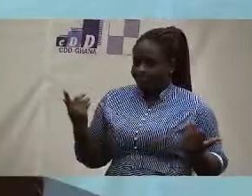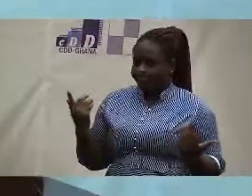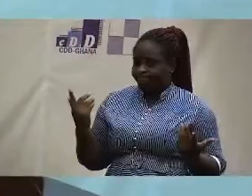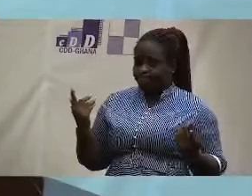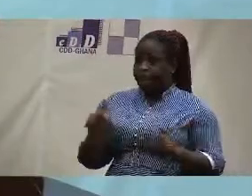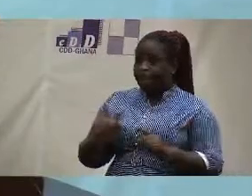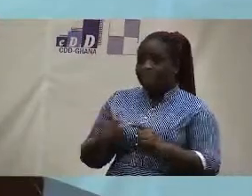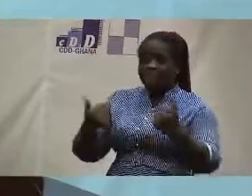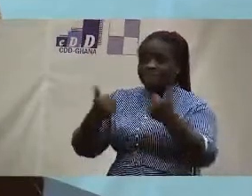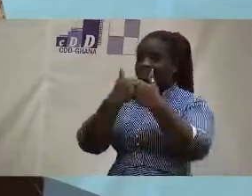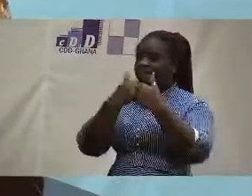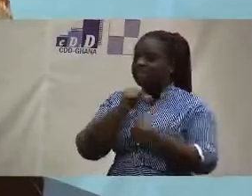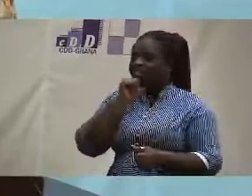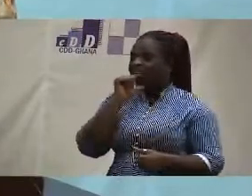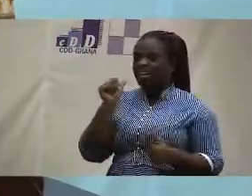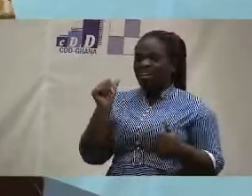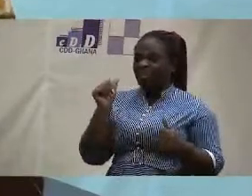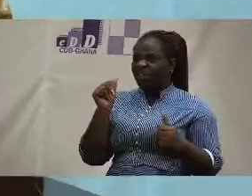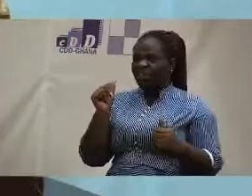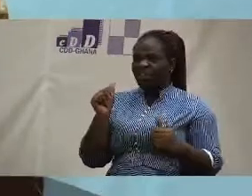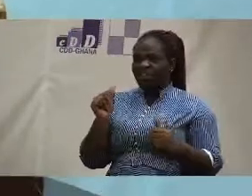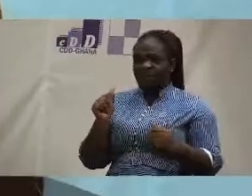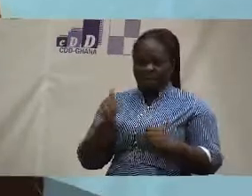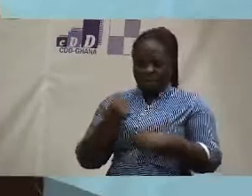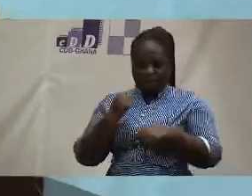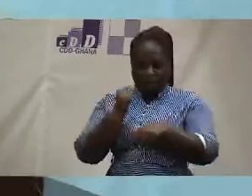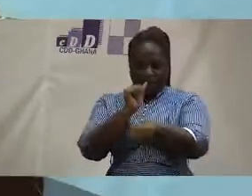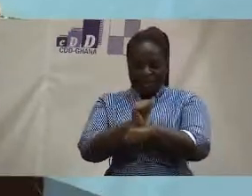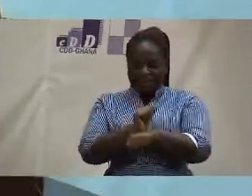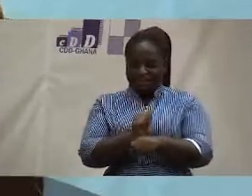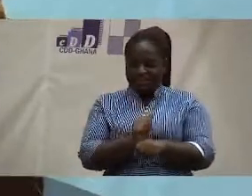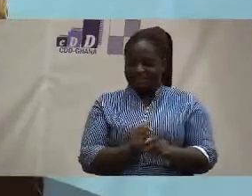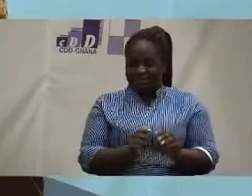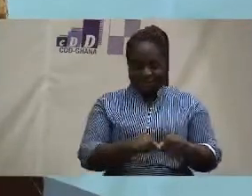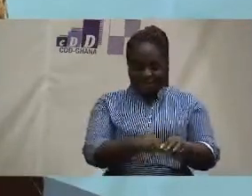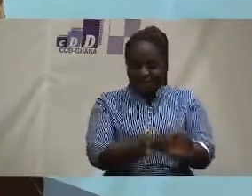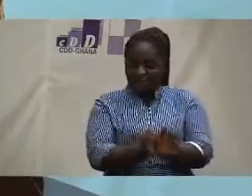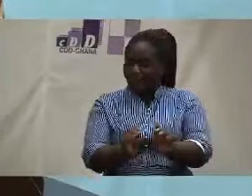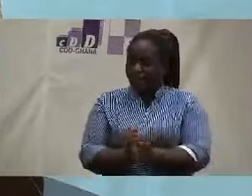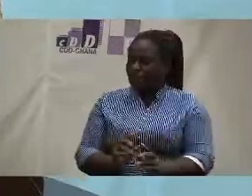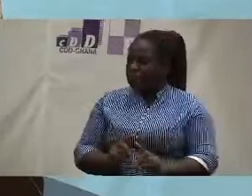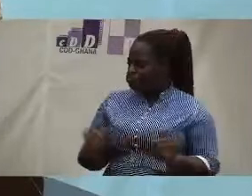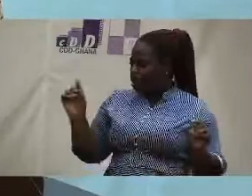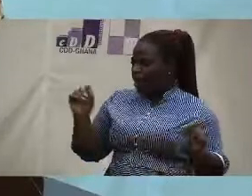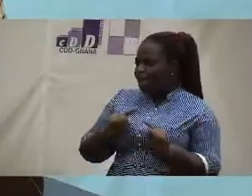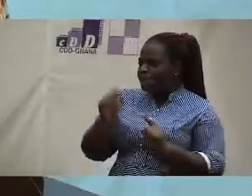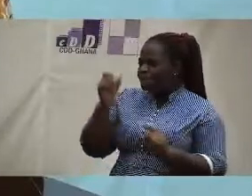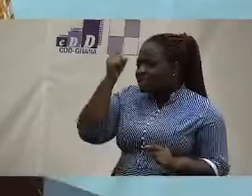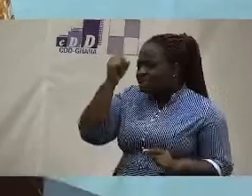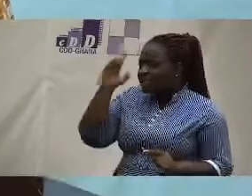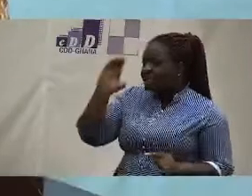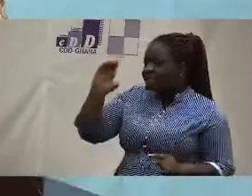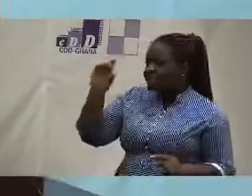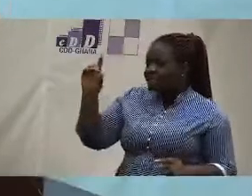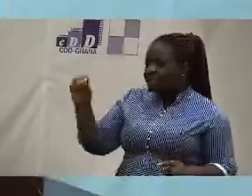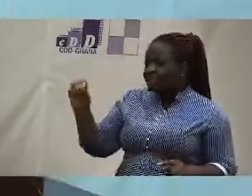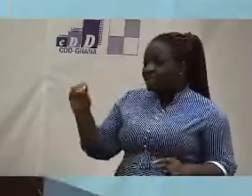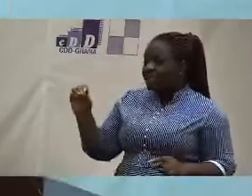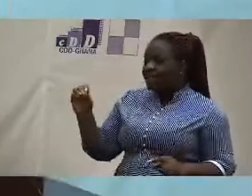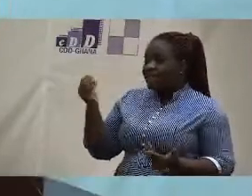but challenges do not operate in a vacuum. Also, we have to understand that civil society itself has